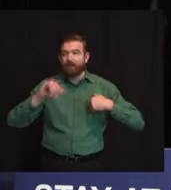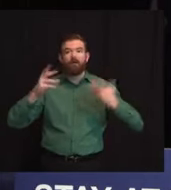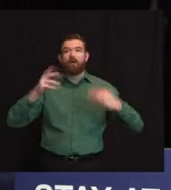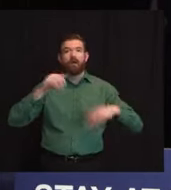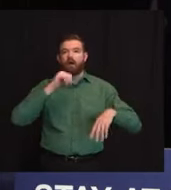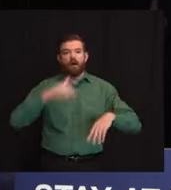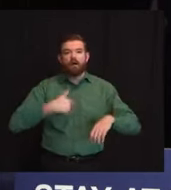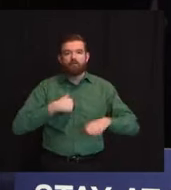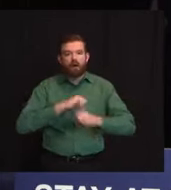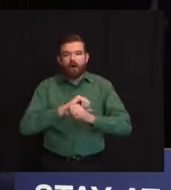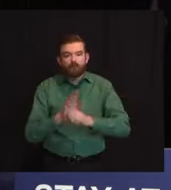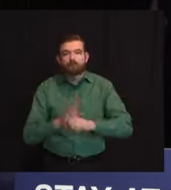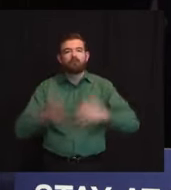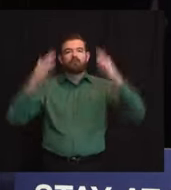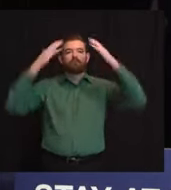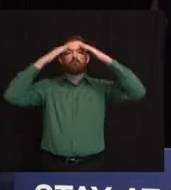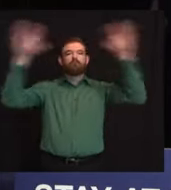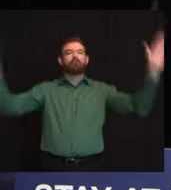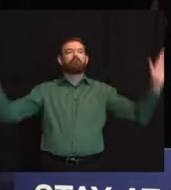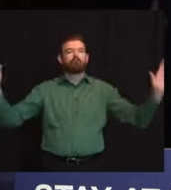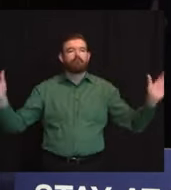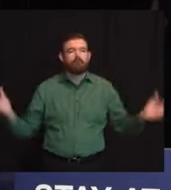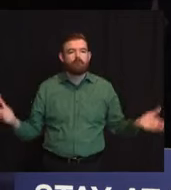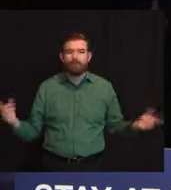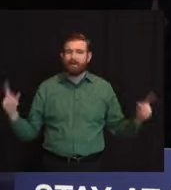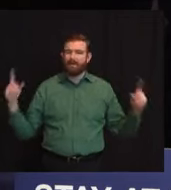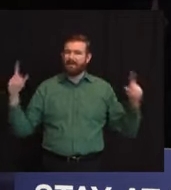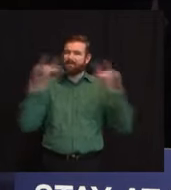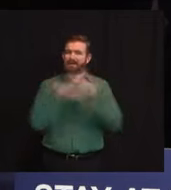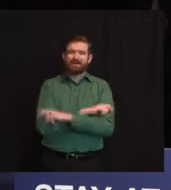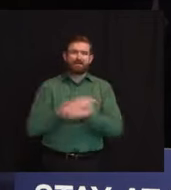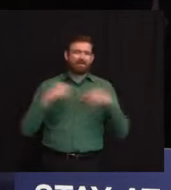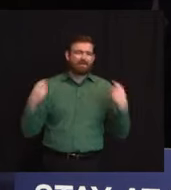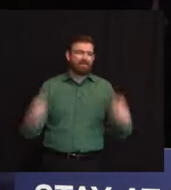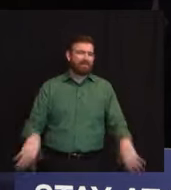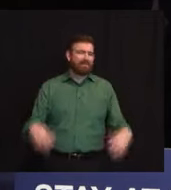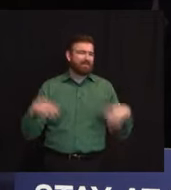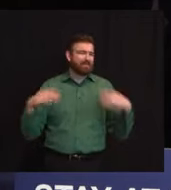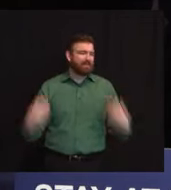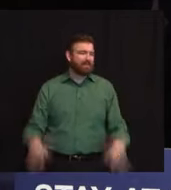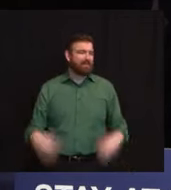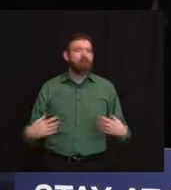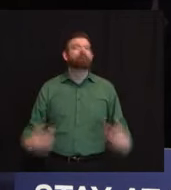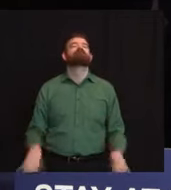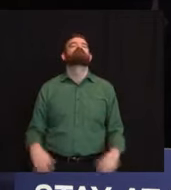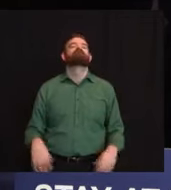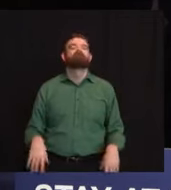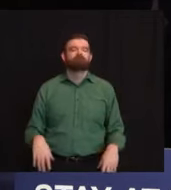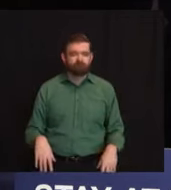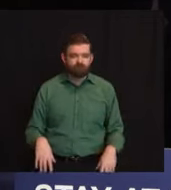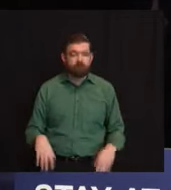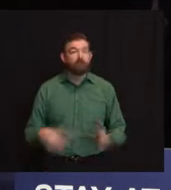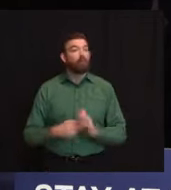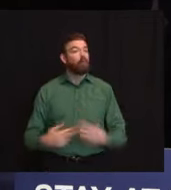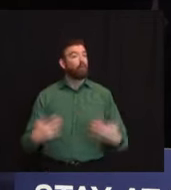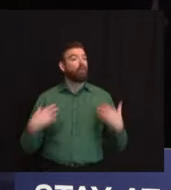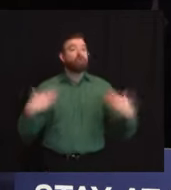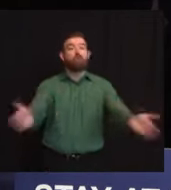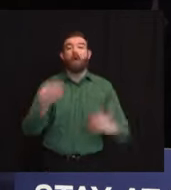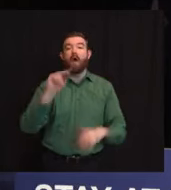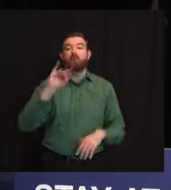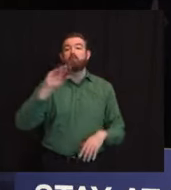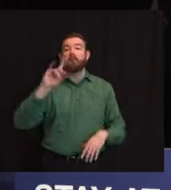these reasons, at this point, certainly, no, we do not recommend serology testing to decide if any individual is immune and can go back to